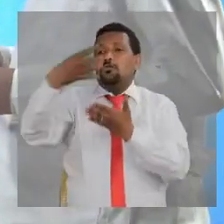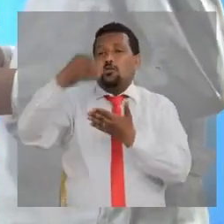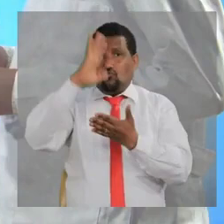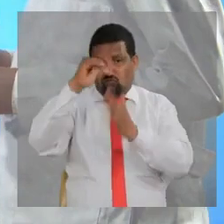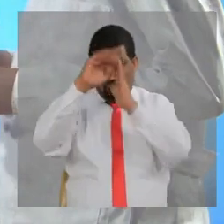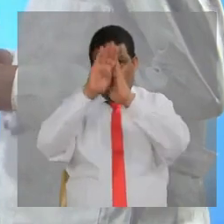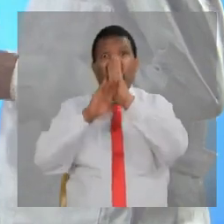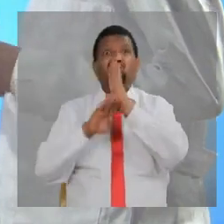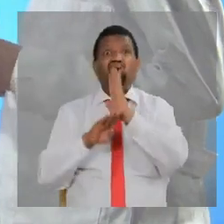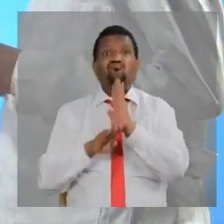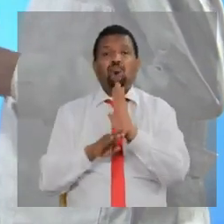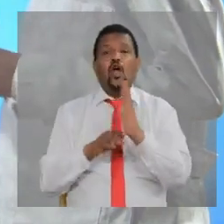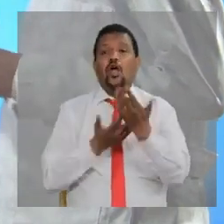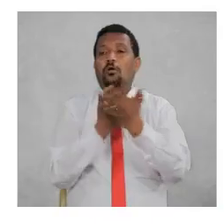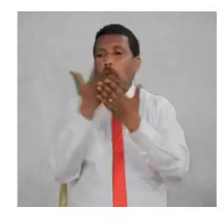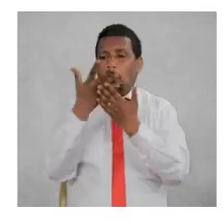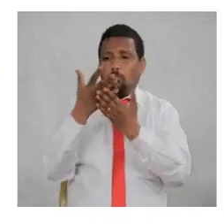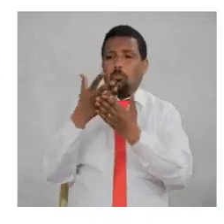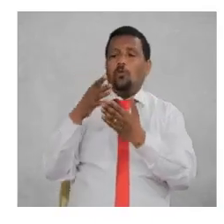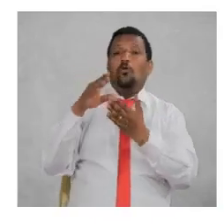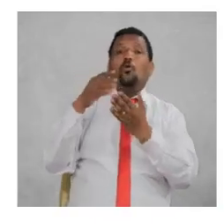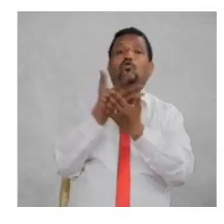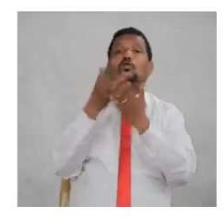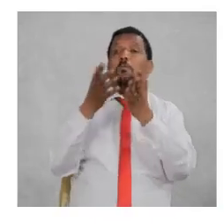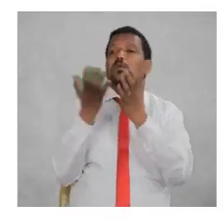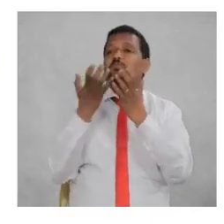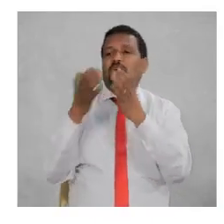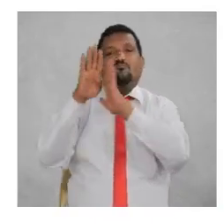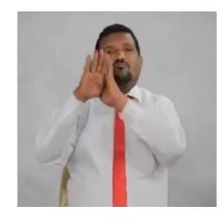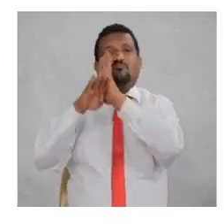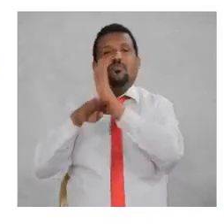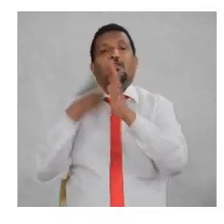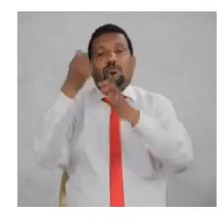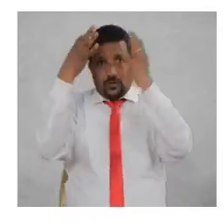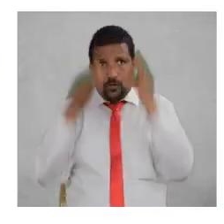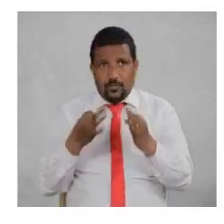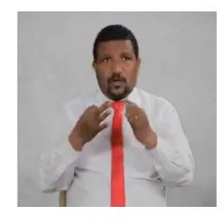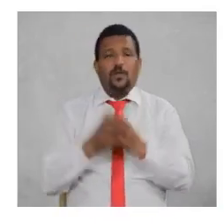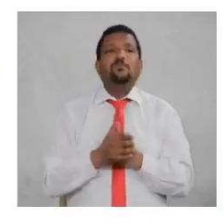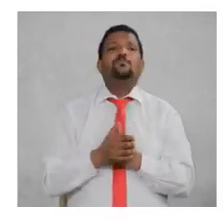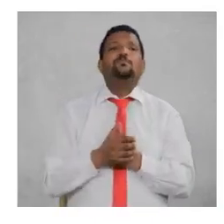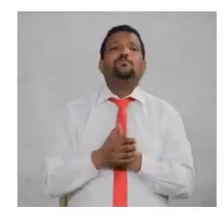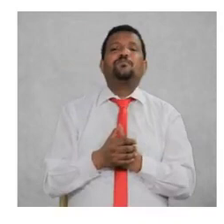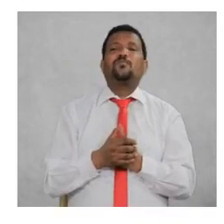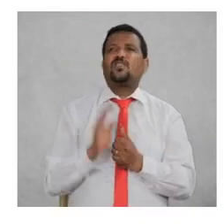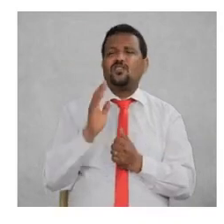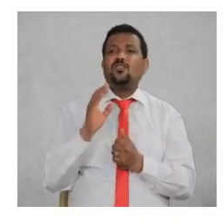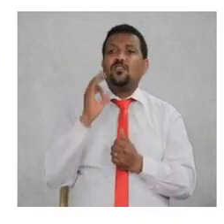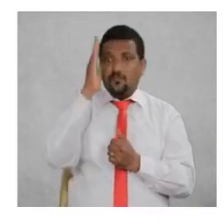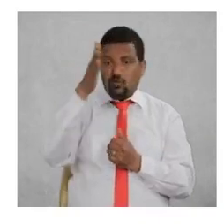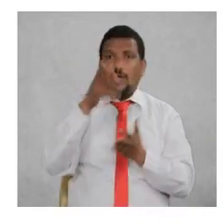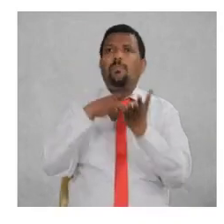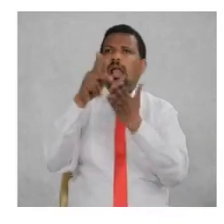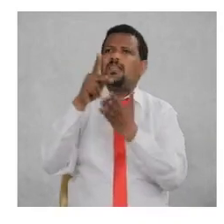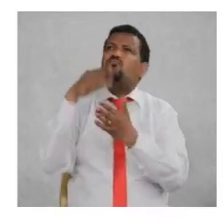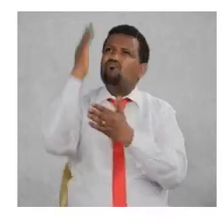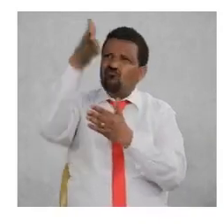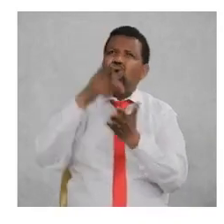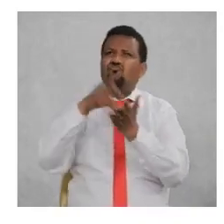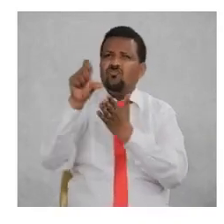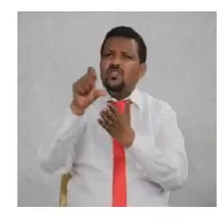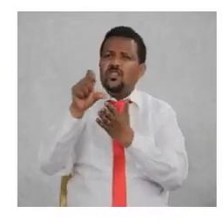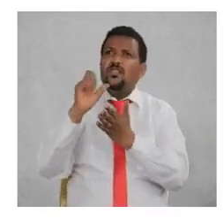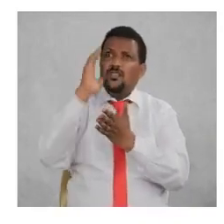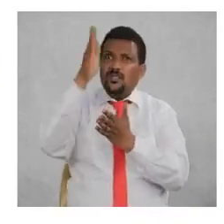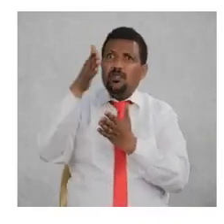the demand for a commodity will decline. Another determinant is future price expectation. If you expect higher